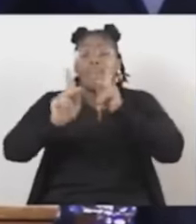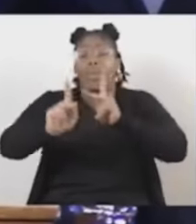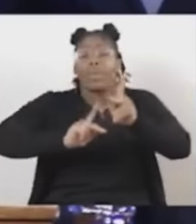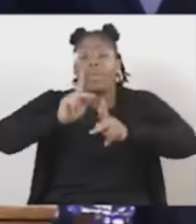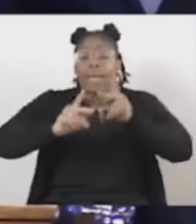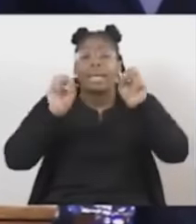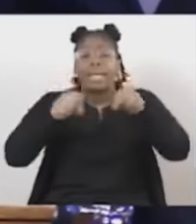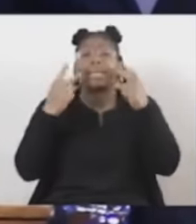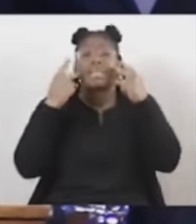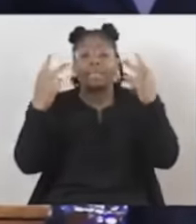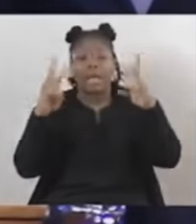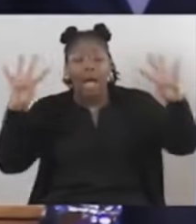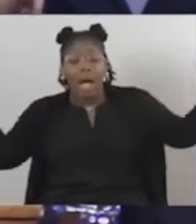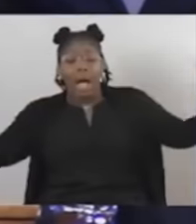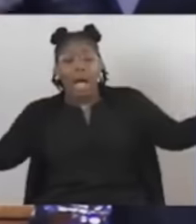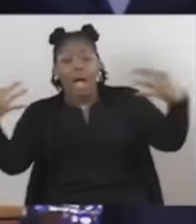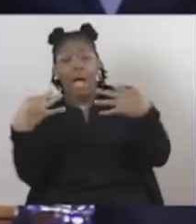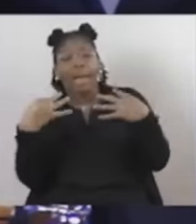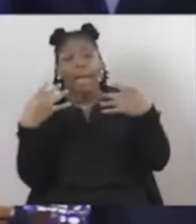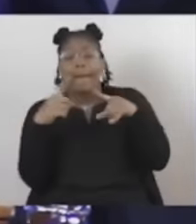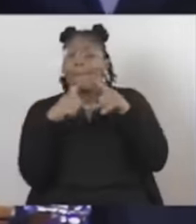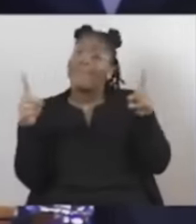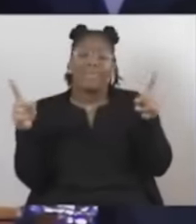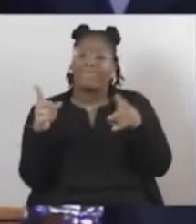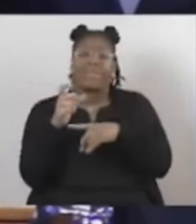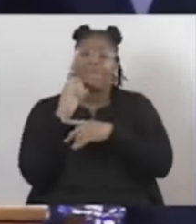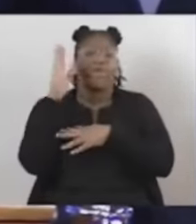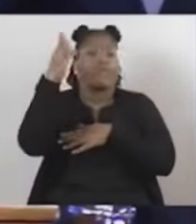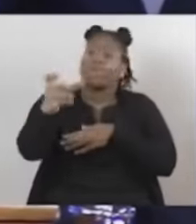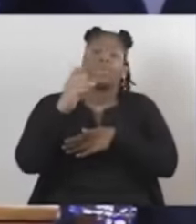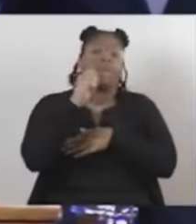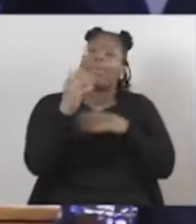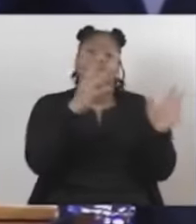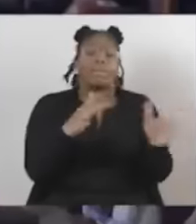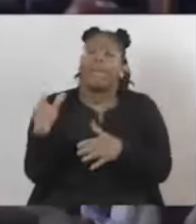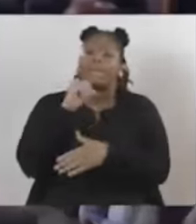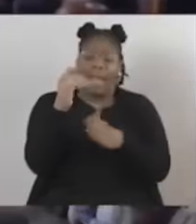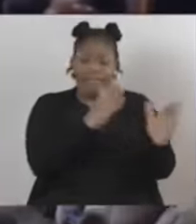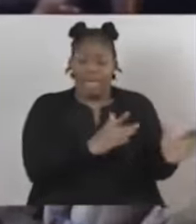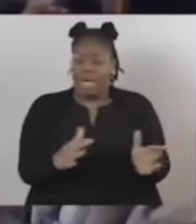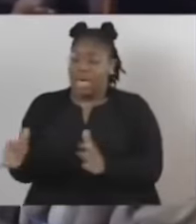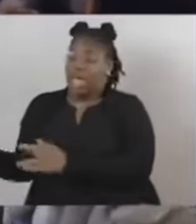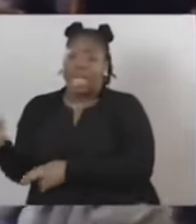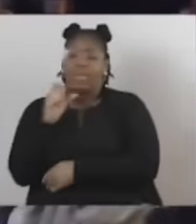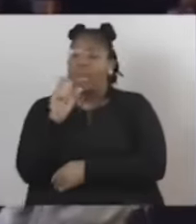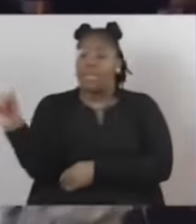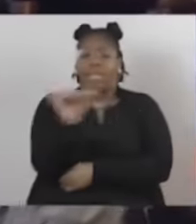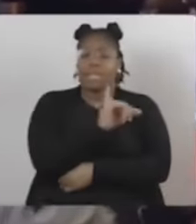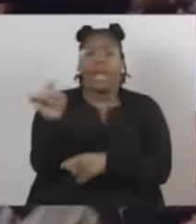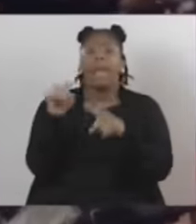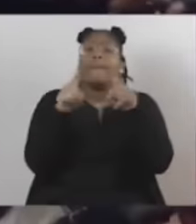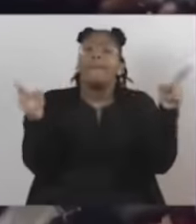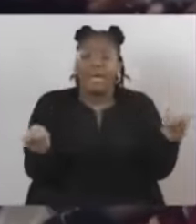have minimized the power of my whole street movement. But instead, I'm gonna let you fall apart in